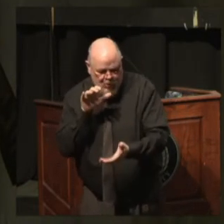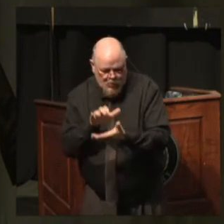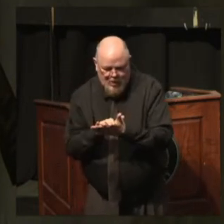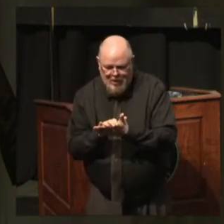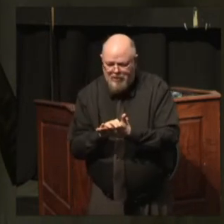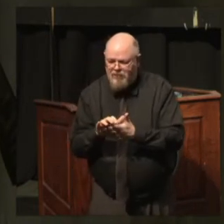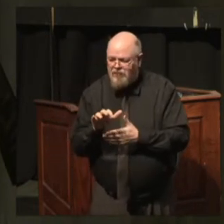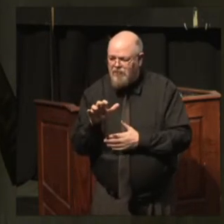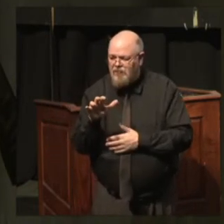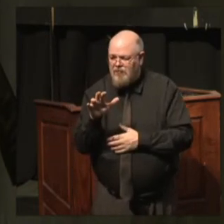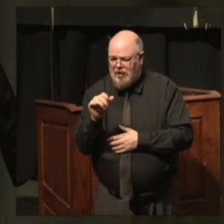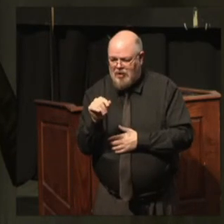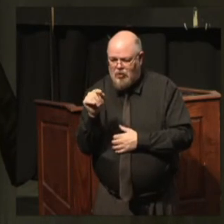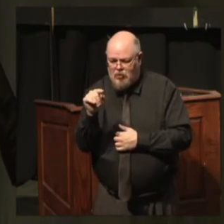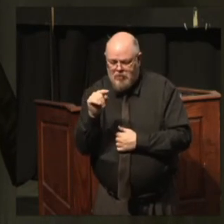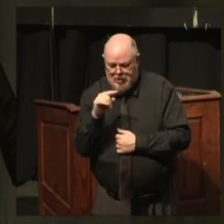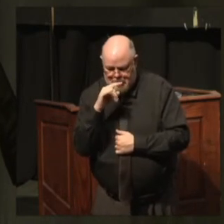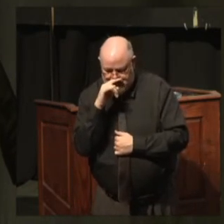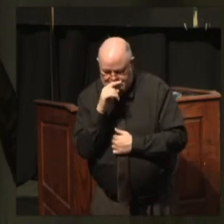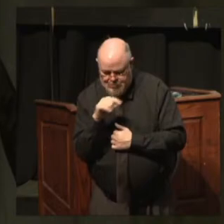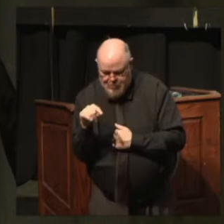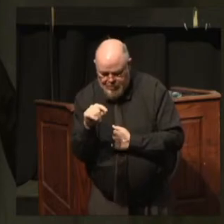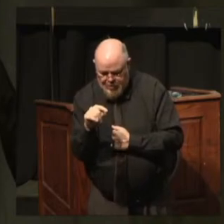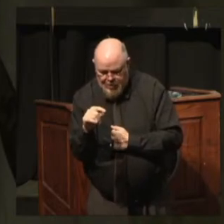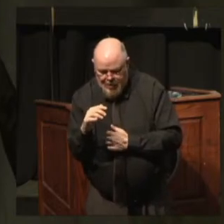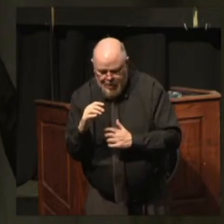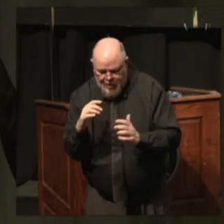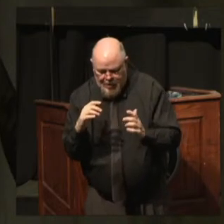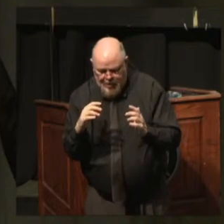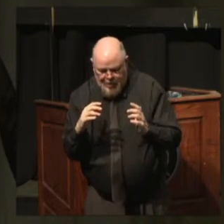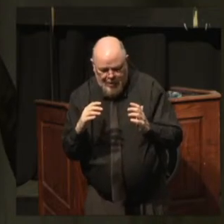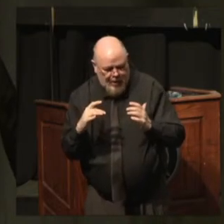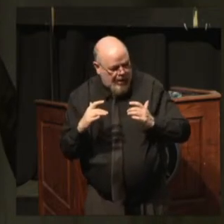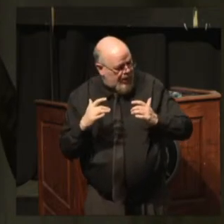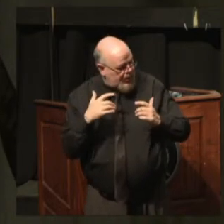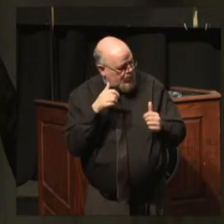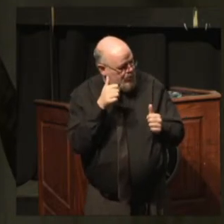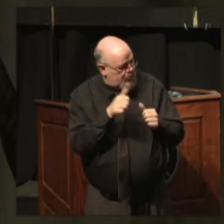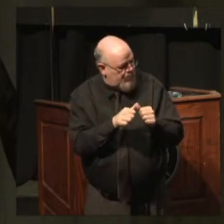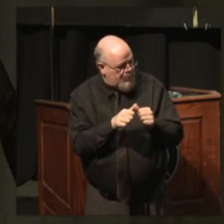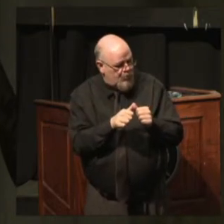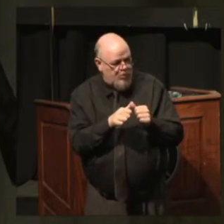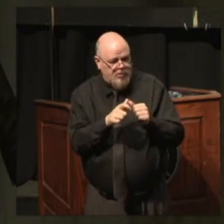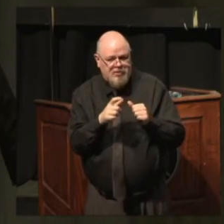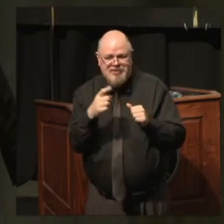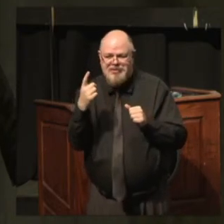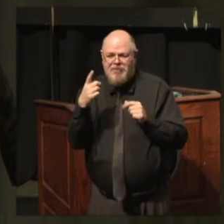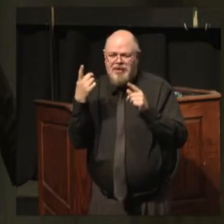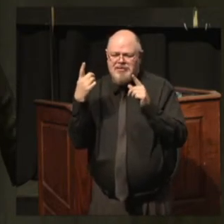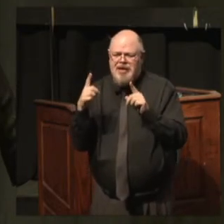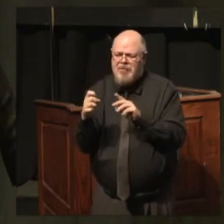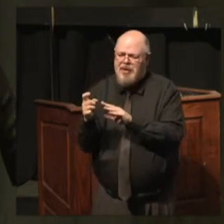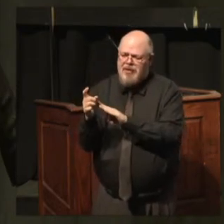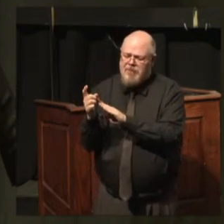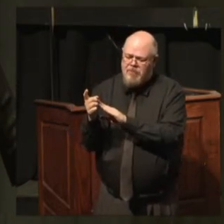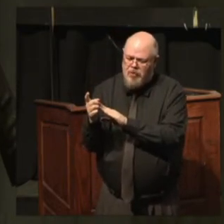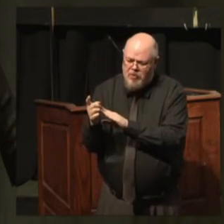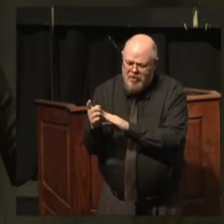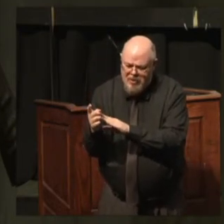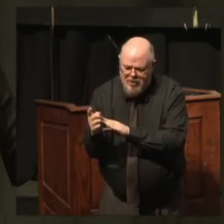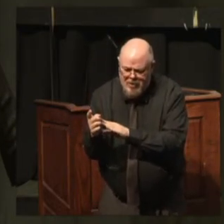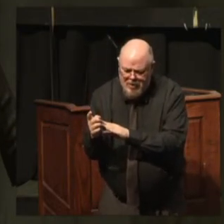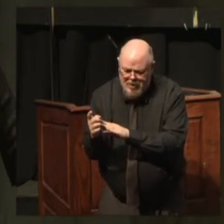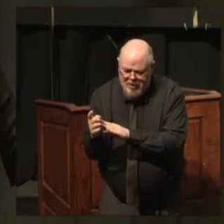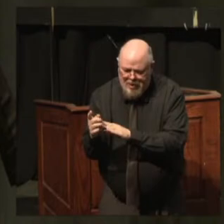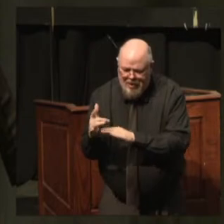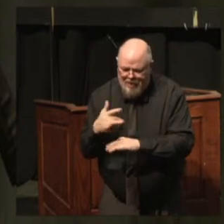with her to see her off. And I remember looking at the clock. It was 12:45. And at that moment in time, I felt this